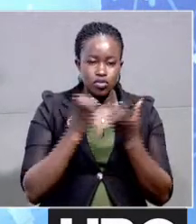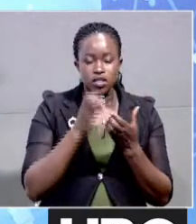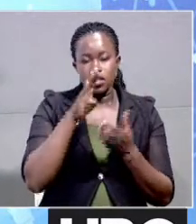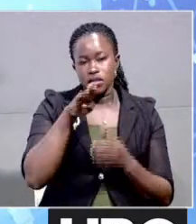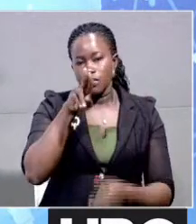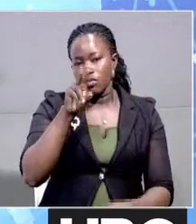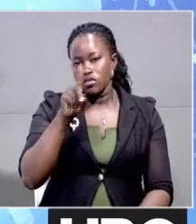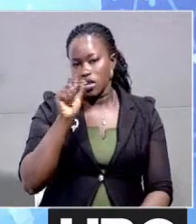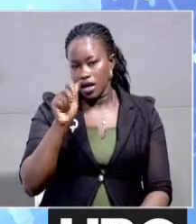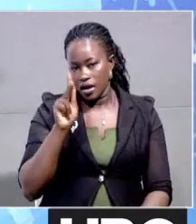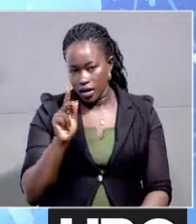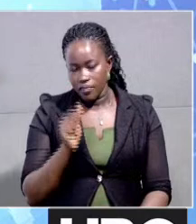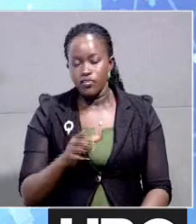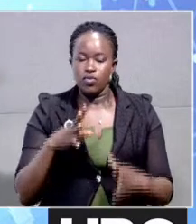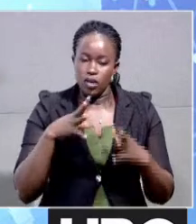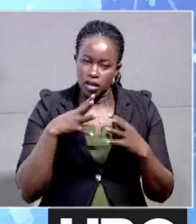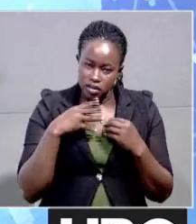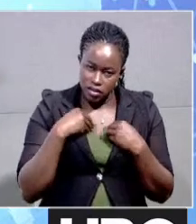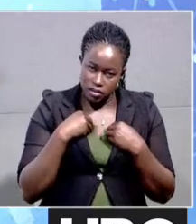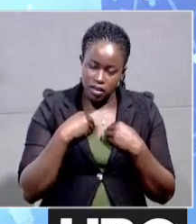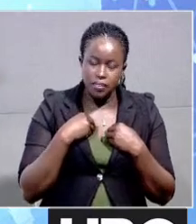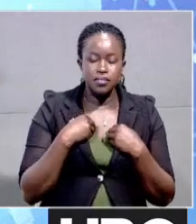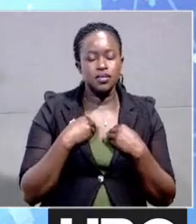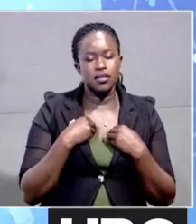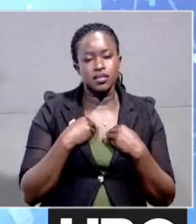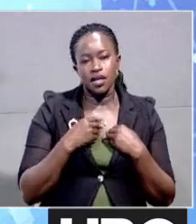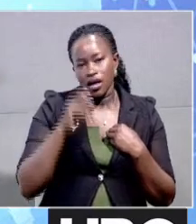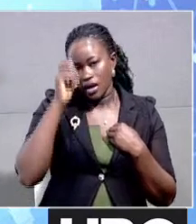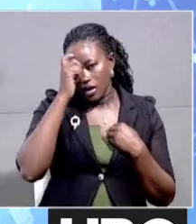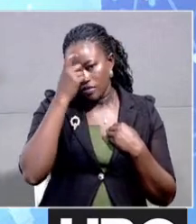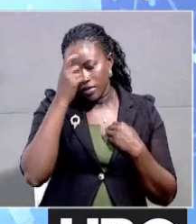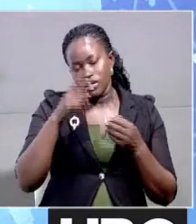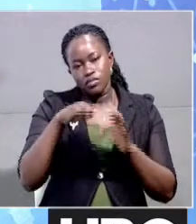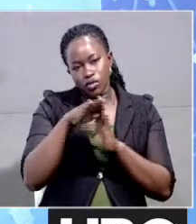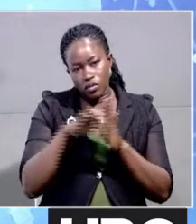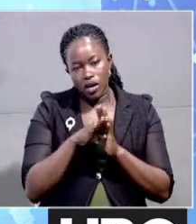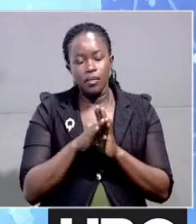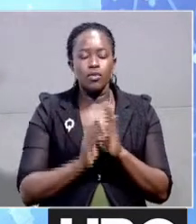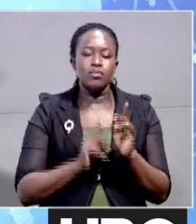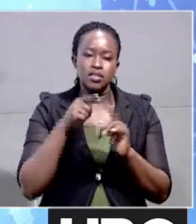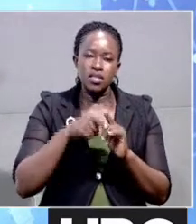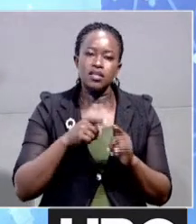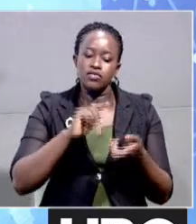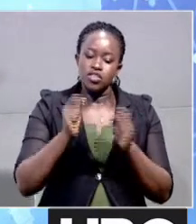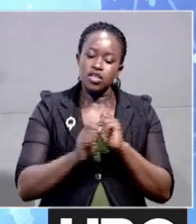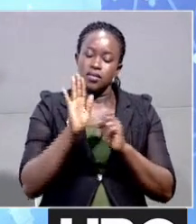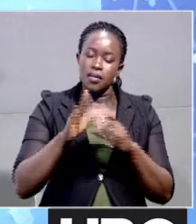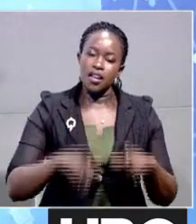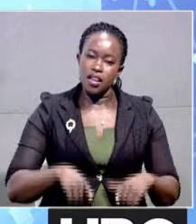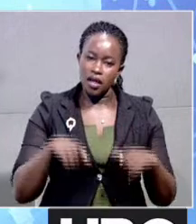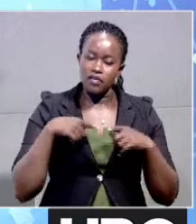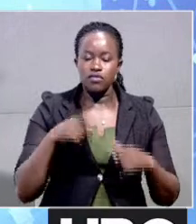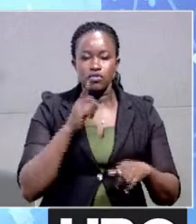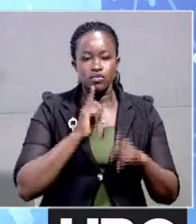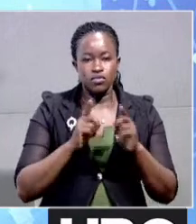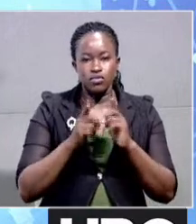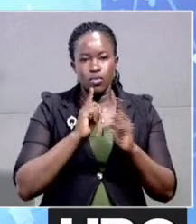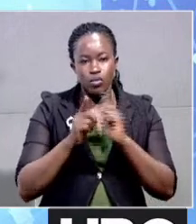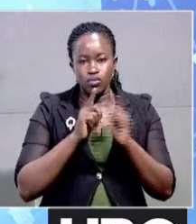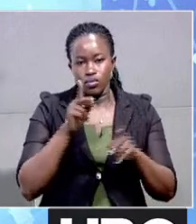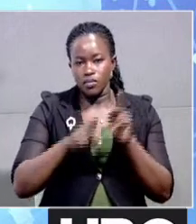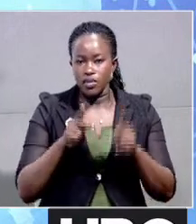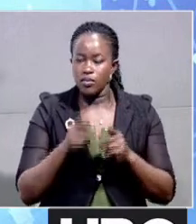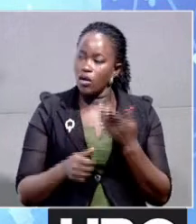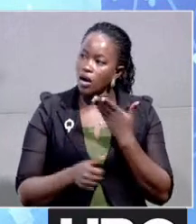to embrace government programs for livelihood transformation. Samu was addressing residents of Patete Parish